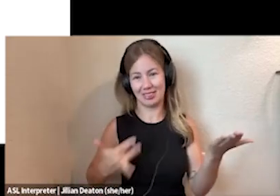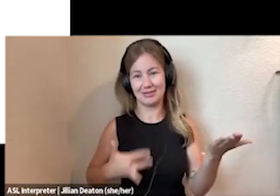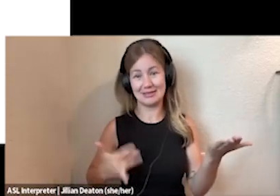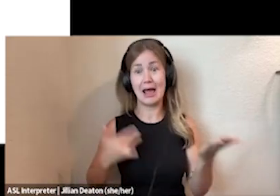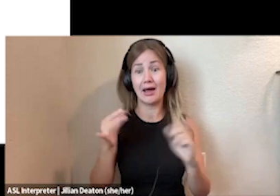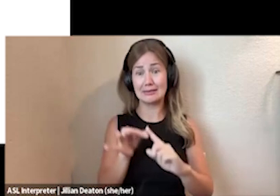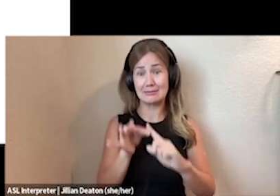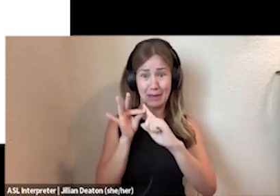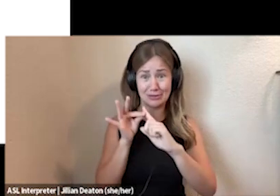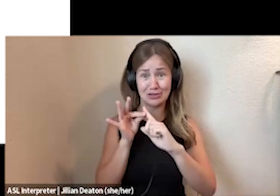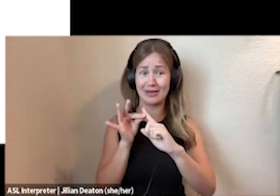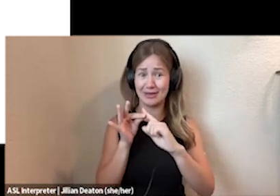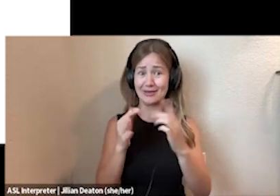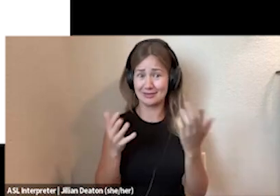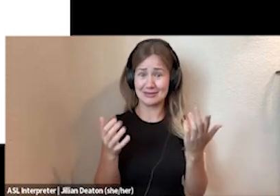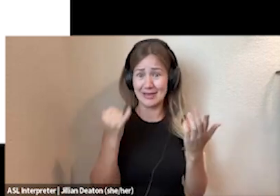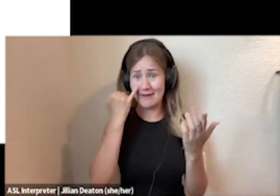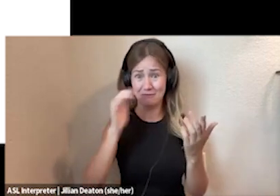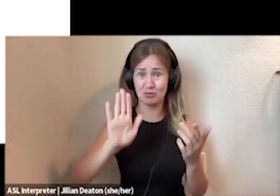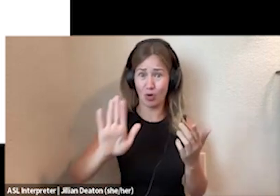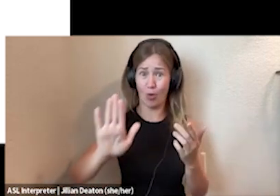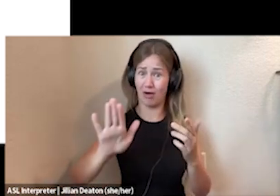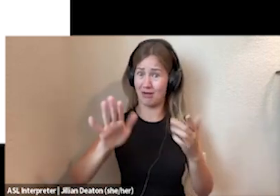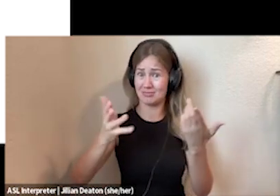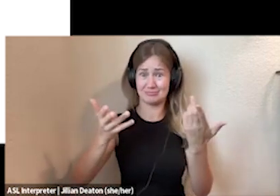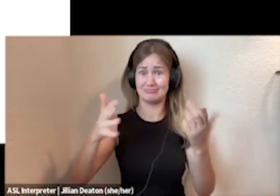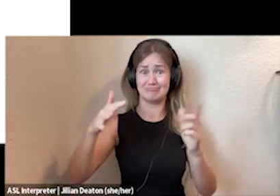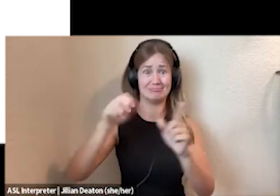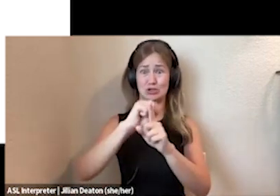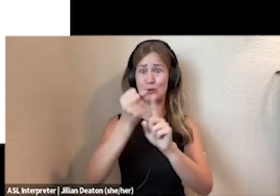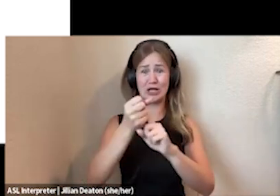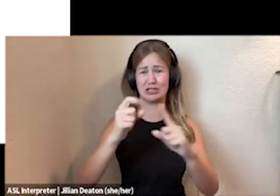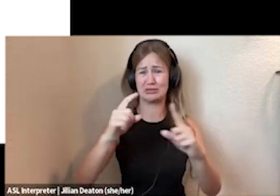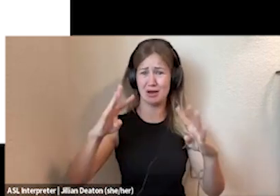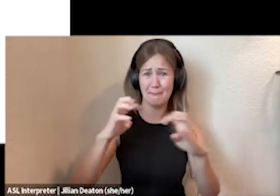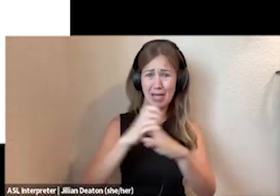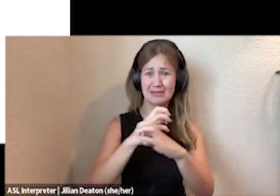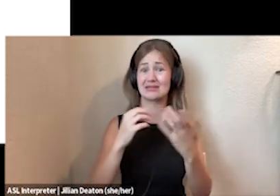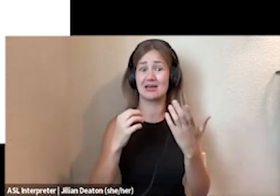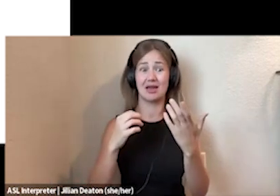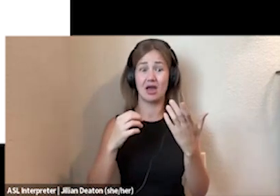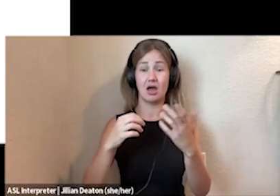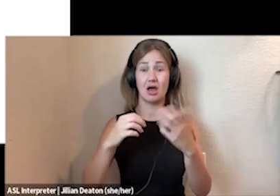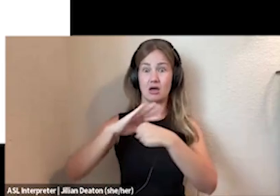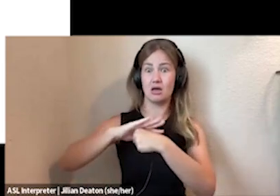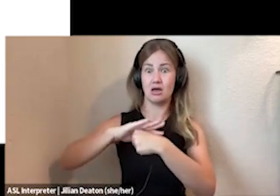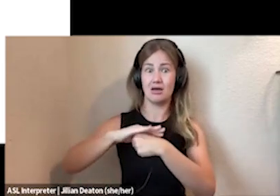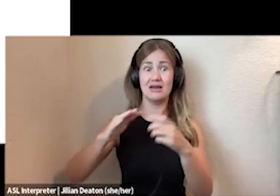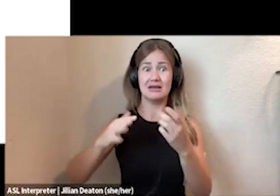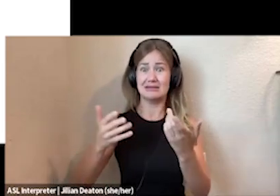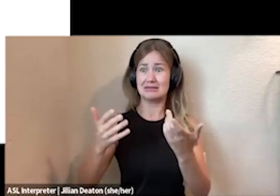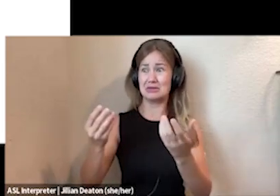and uncertain fundraising environment, when the pressure to find money wherever feels really real